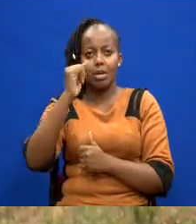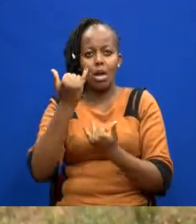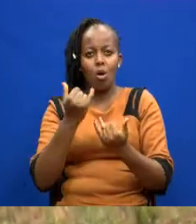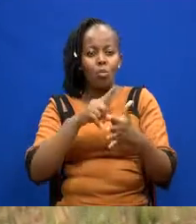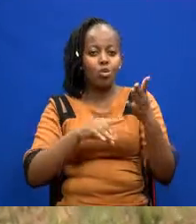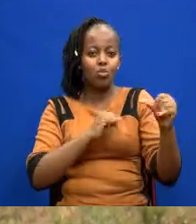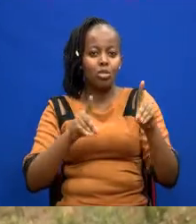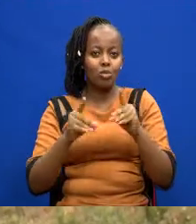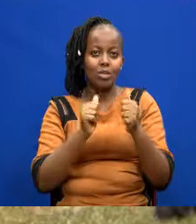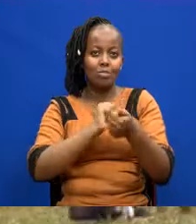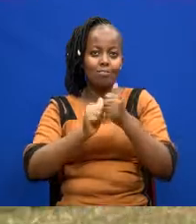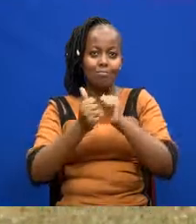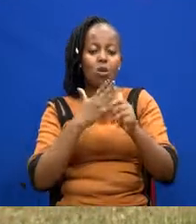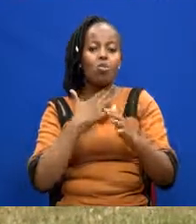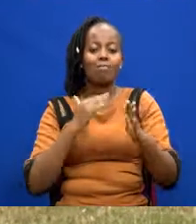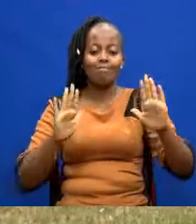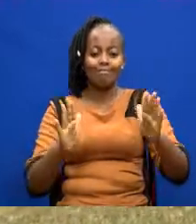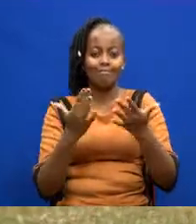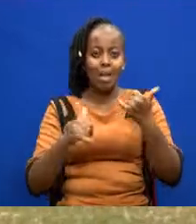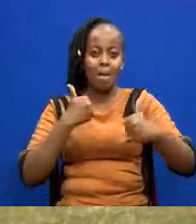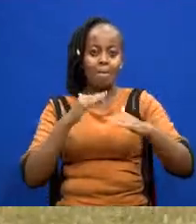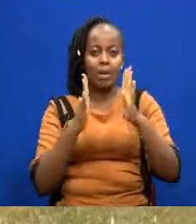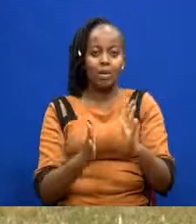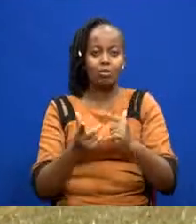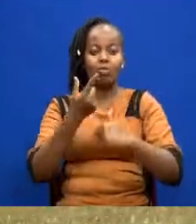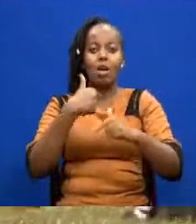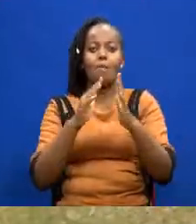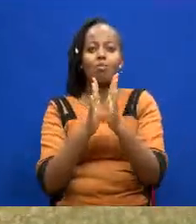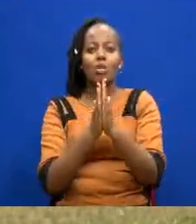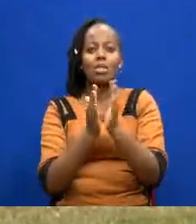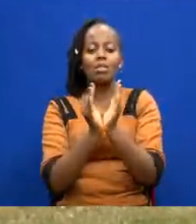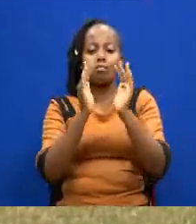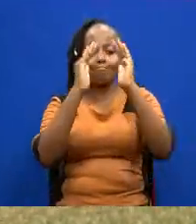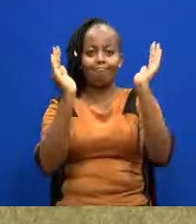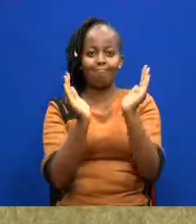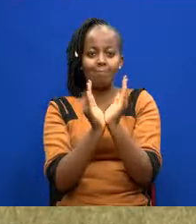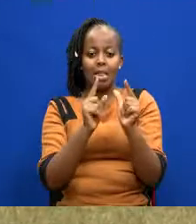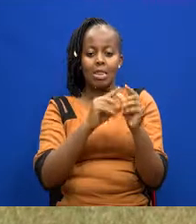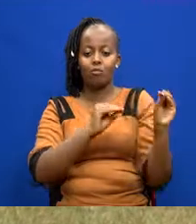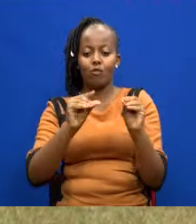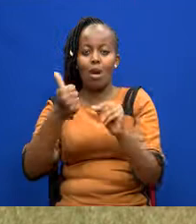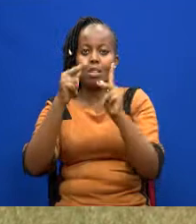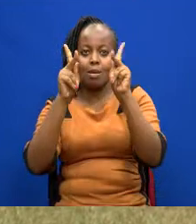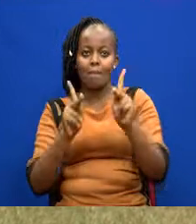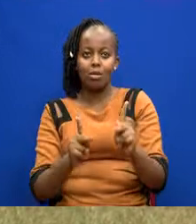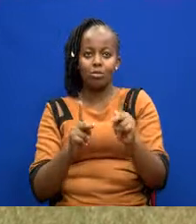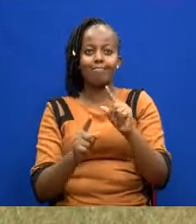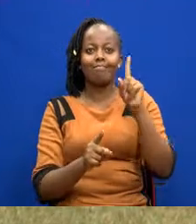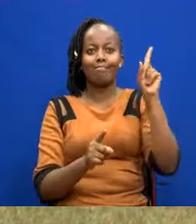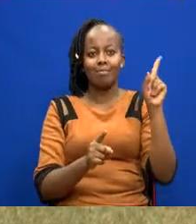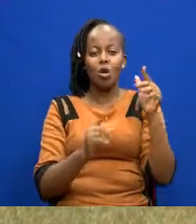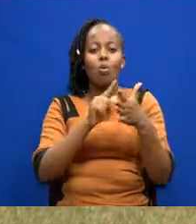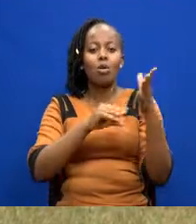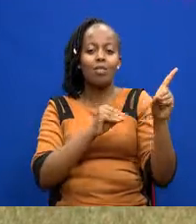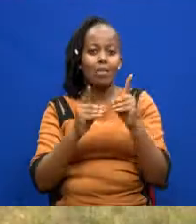sports, what you're going to do is also encourage our players to run with the ball forward and pass it. Good. So this is what